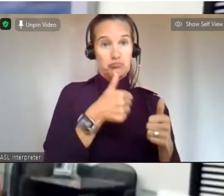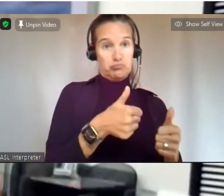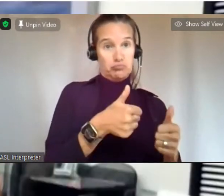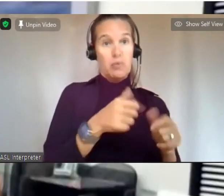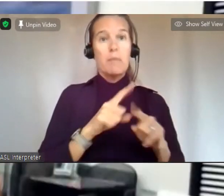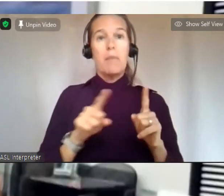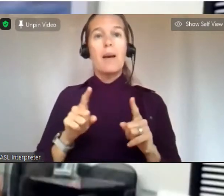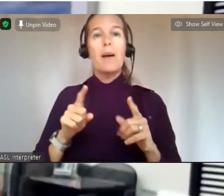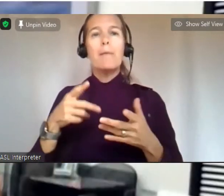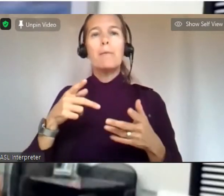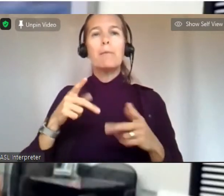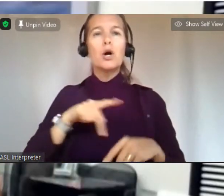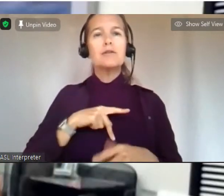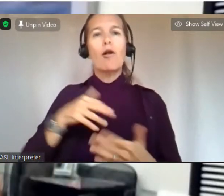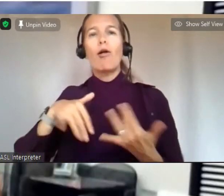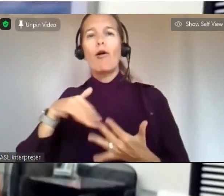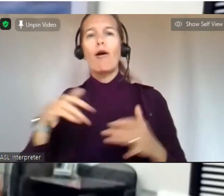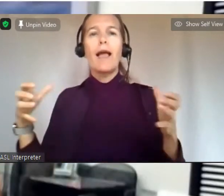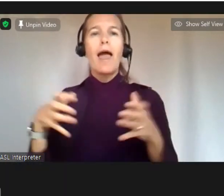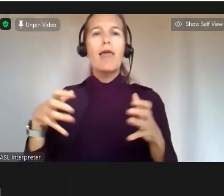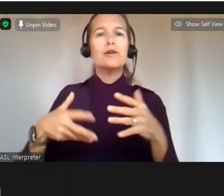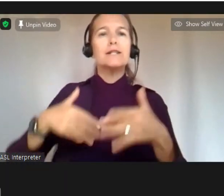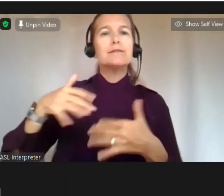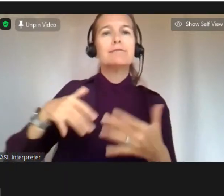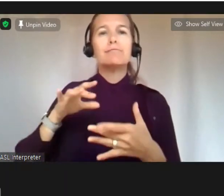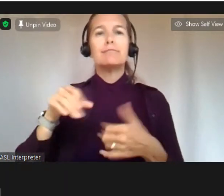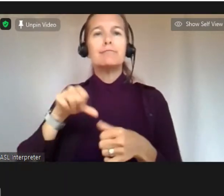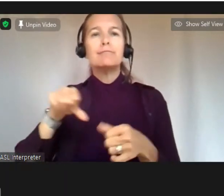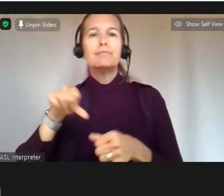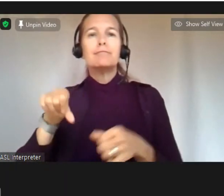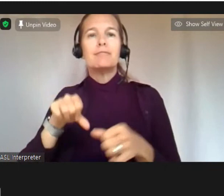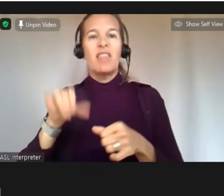That's correct. Okay. Thank you so much.